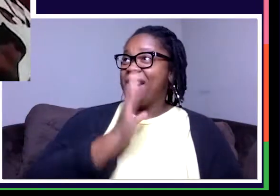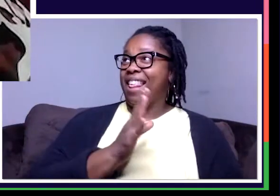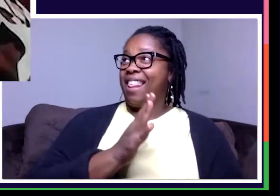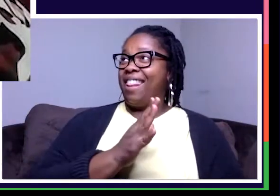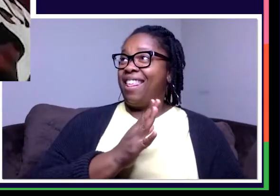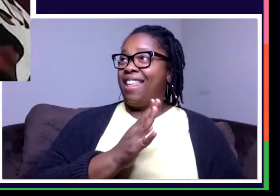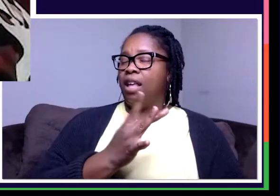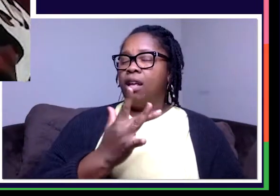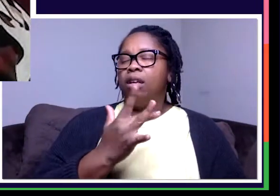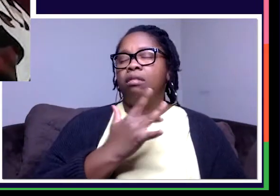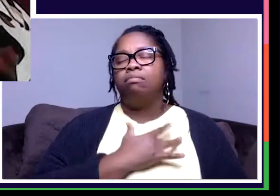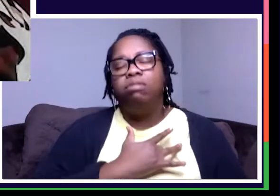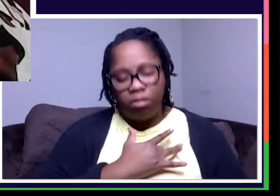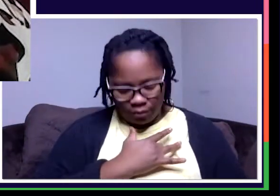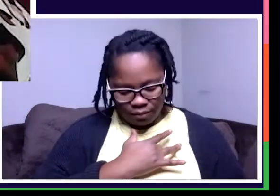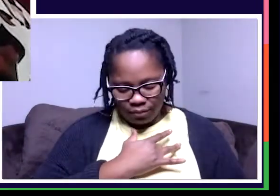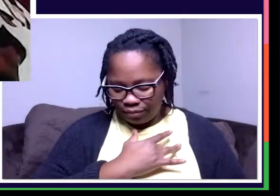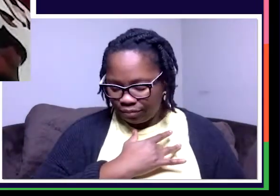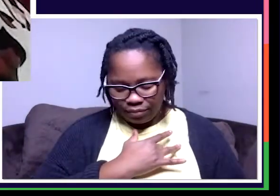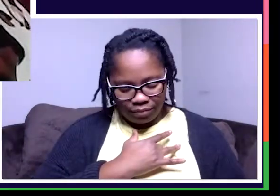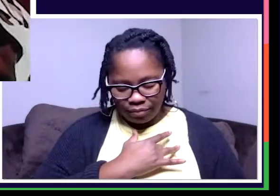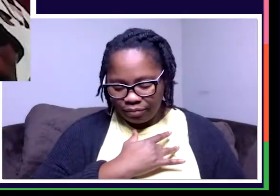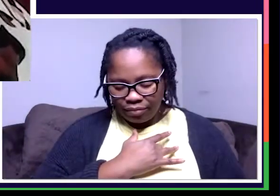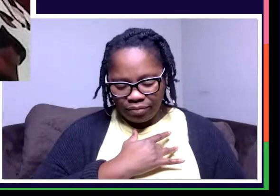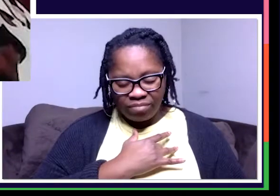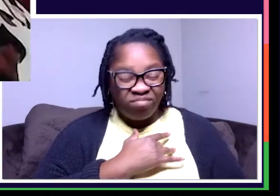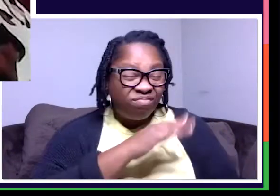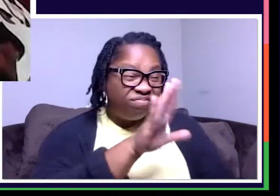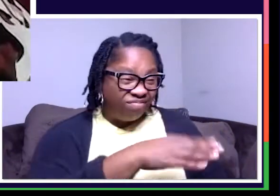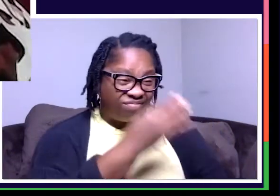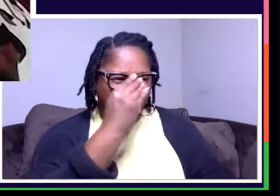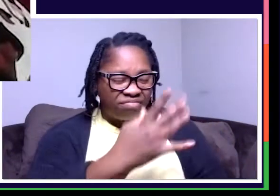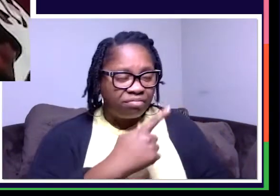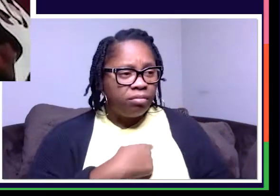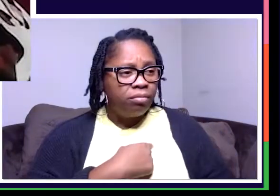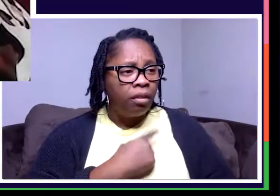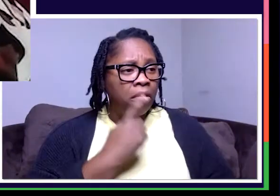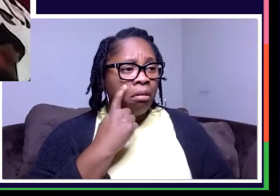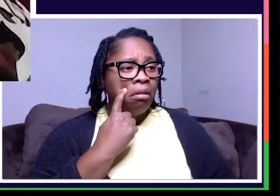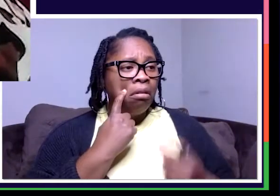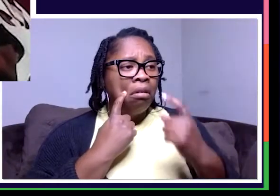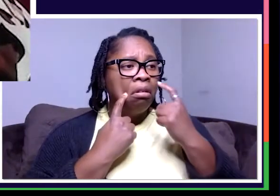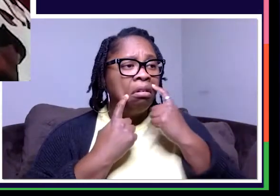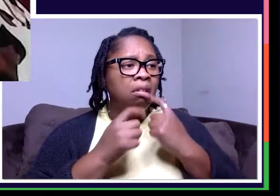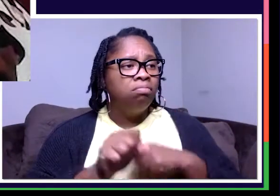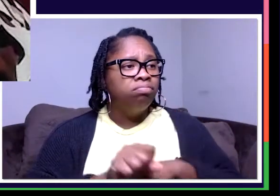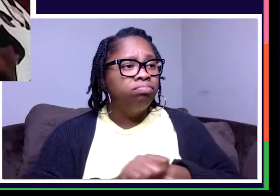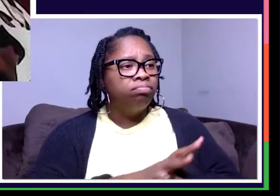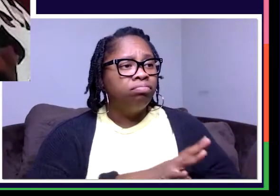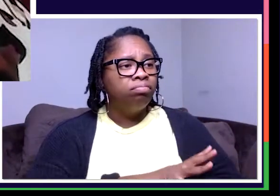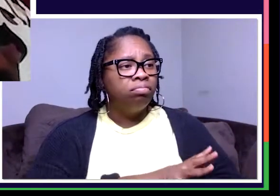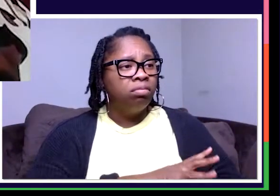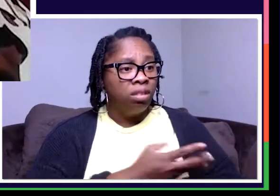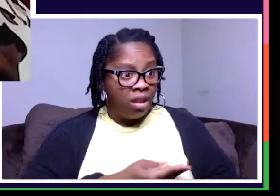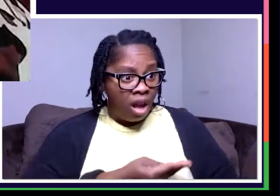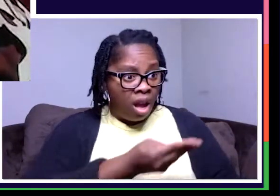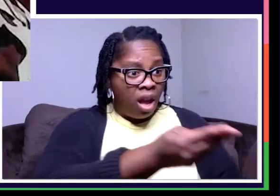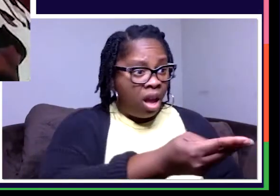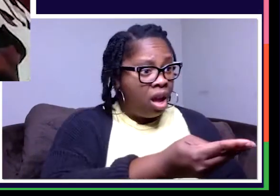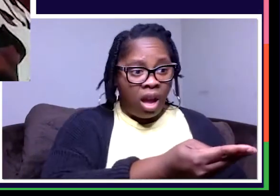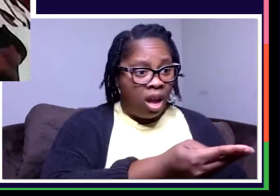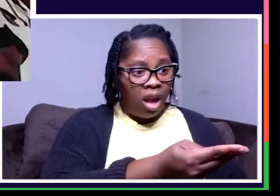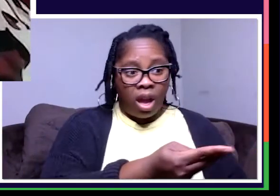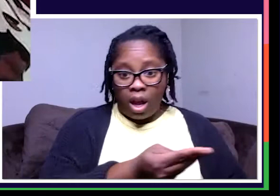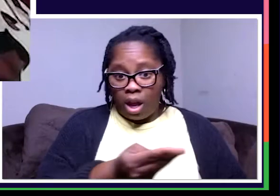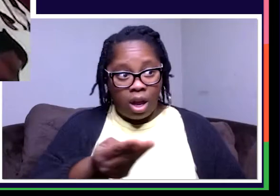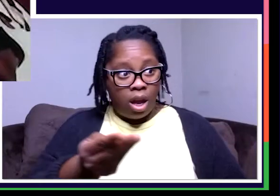his spirits some. Bam. Tears and goosebumps. I told him I